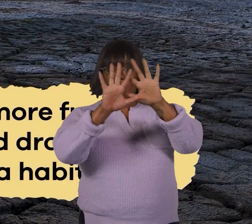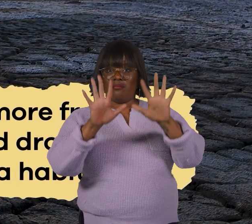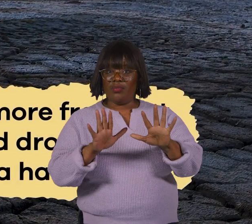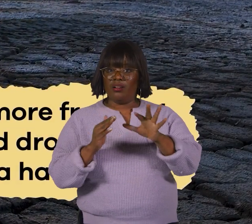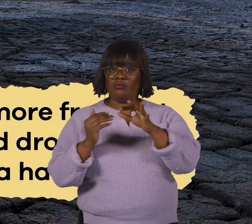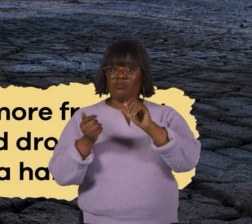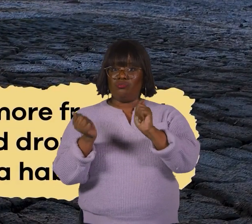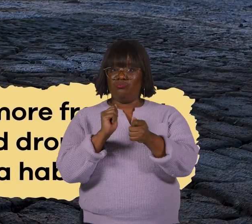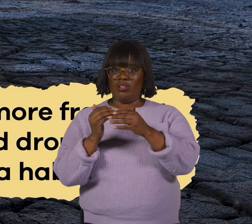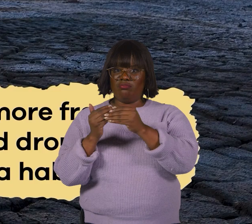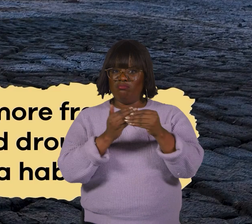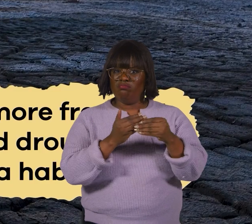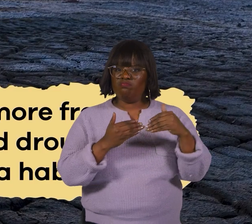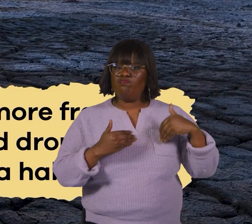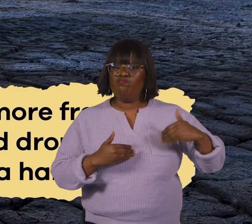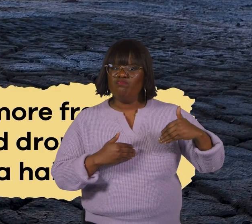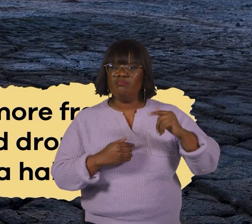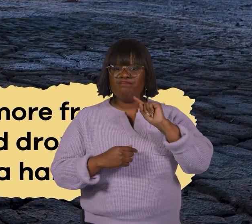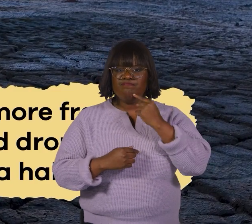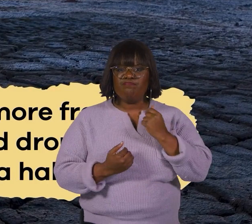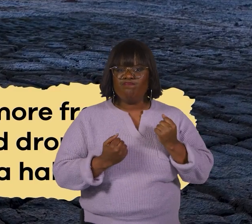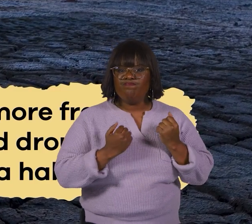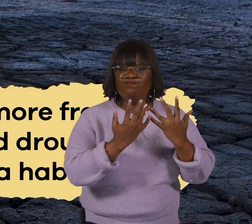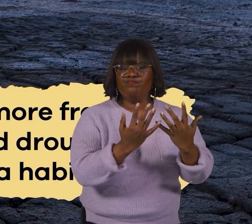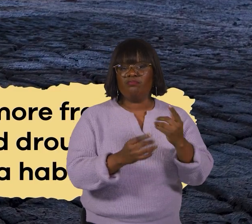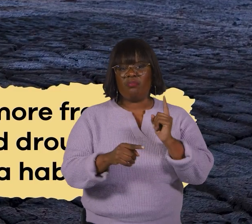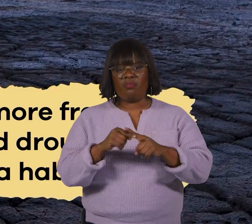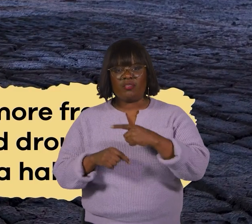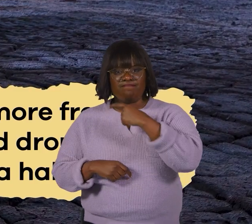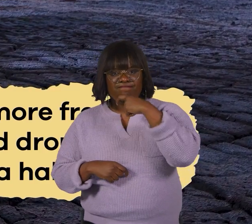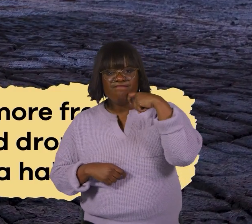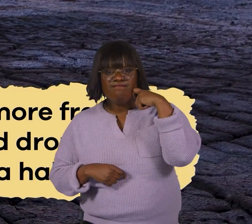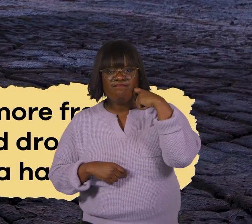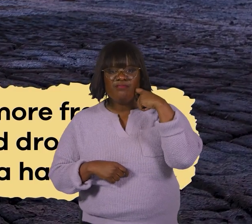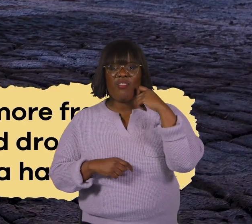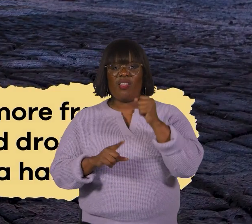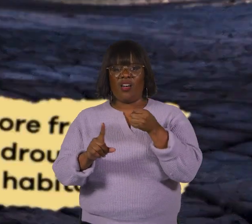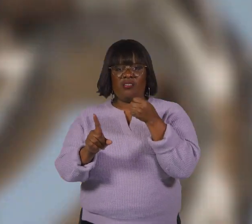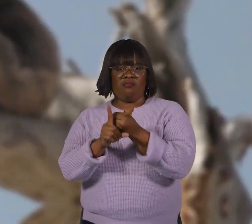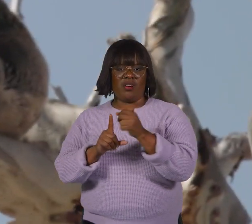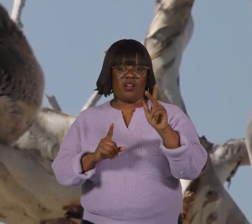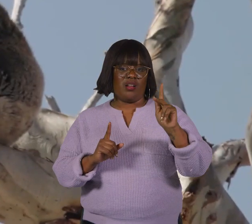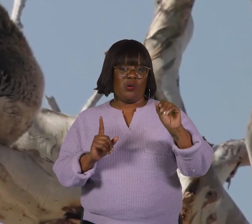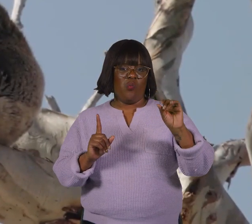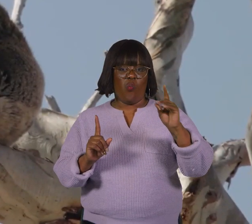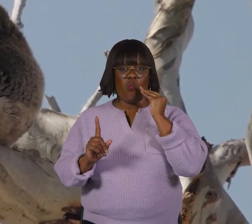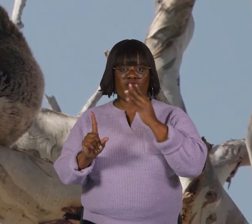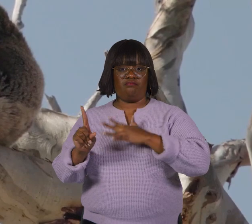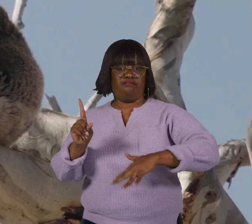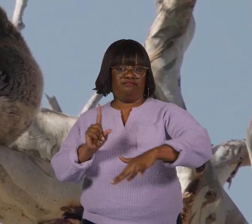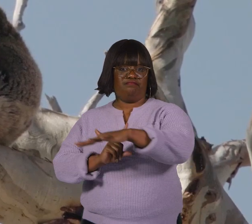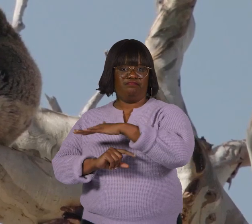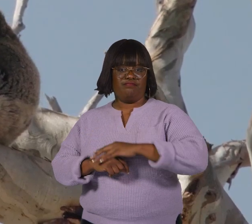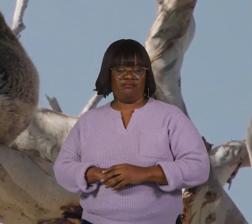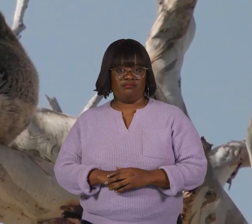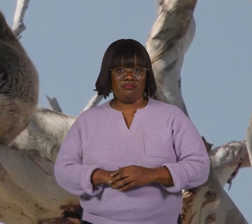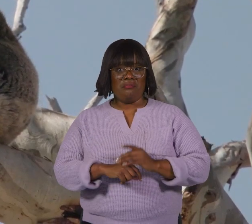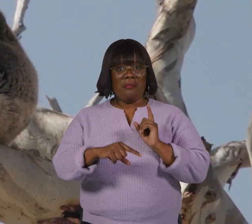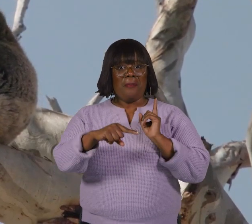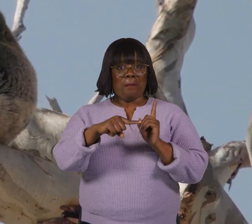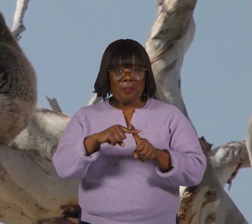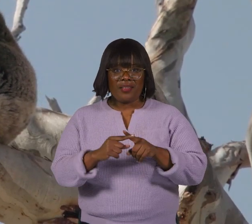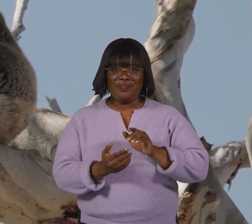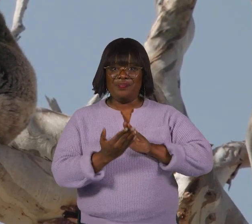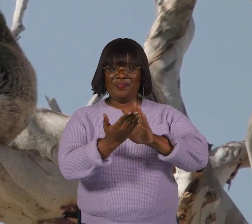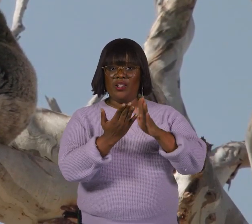frequent and severe wildfires and droughts, further impacting koala habitats. On top of that, koalas